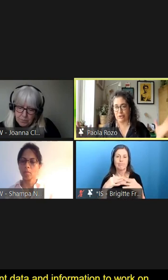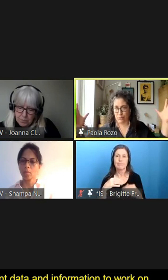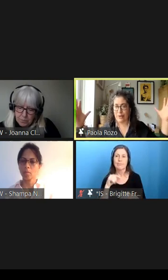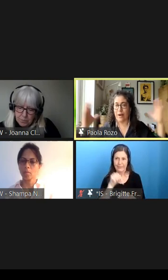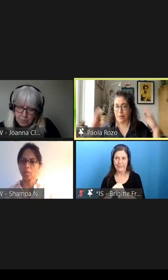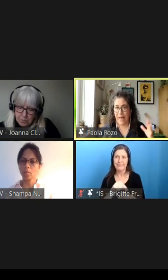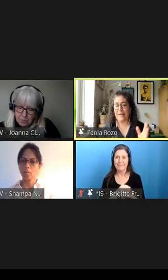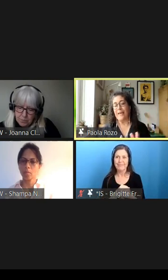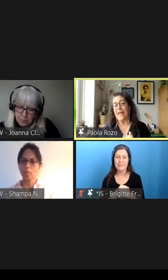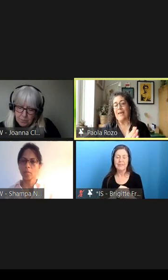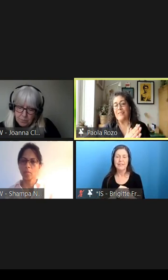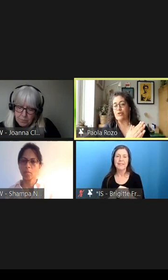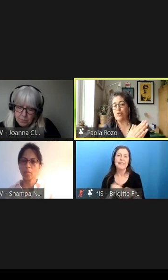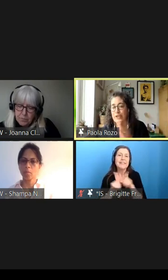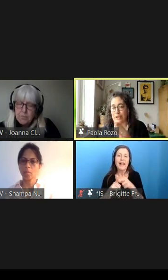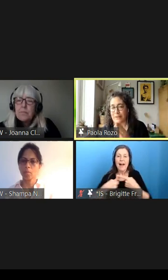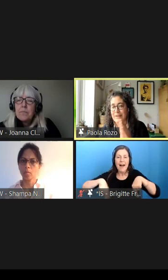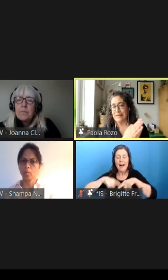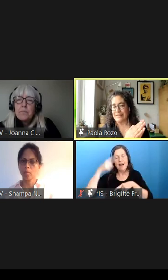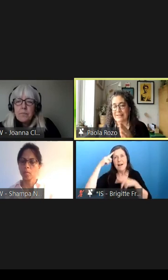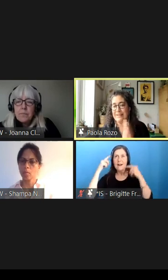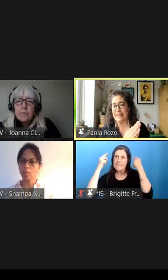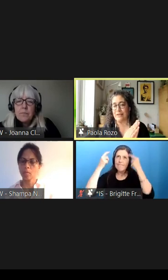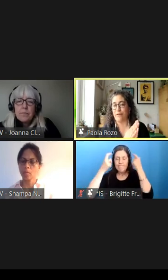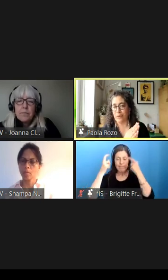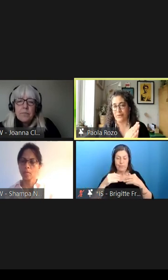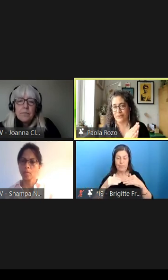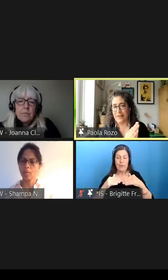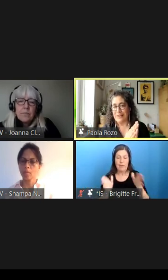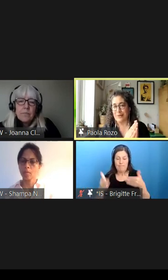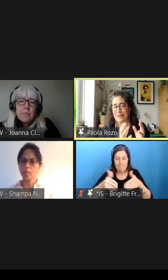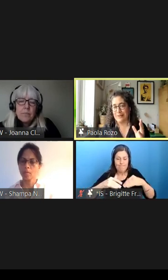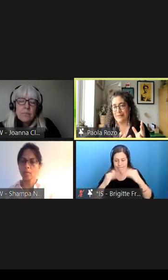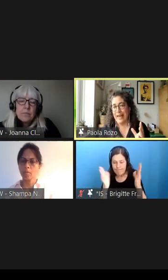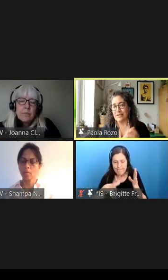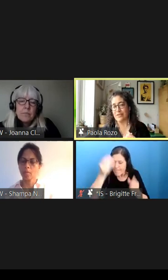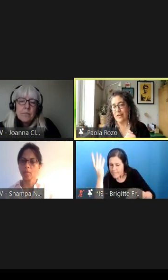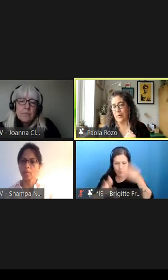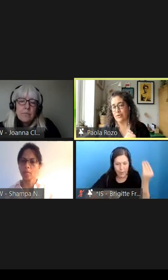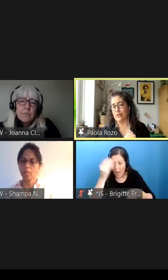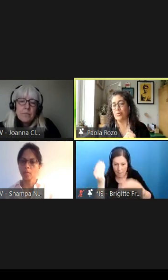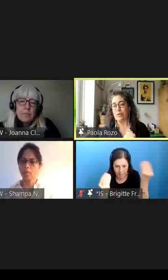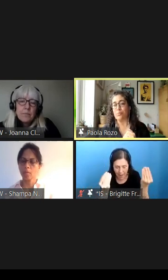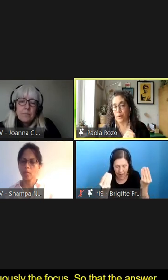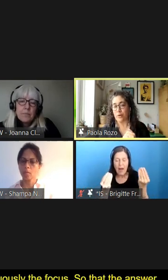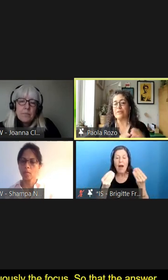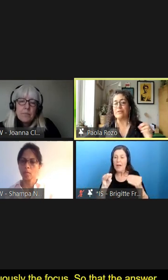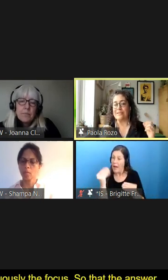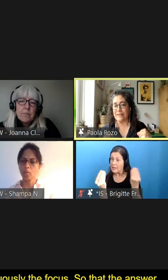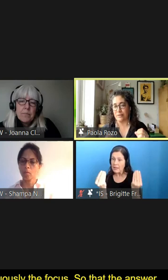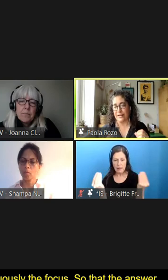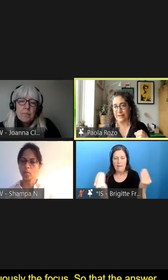just to unpack and then to shift continuously the focus. So the answer to that question is doing both,